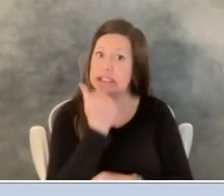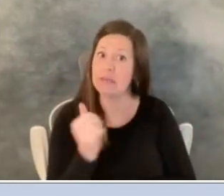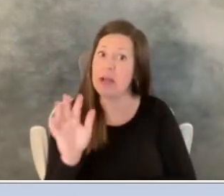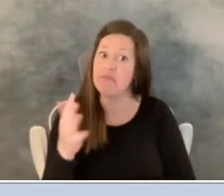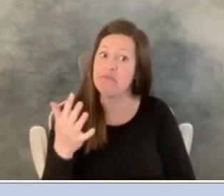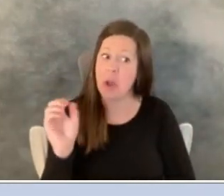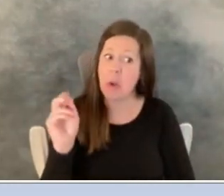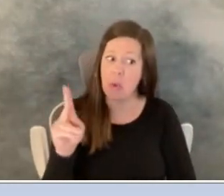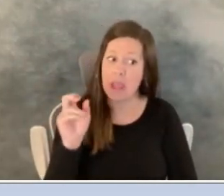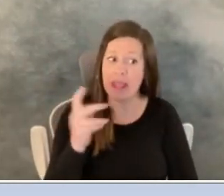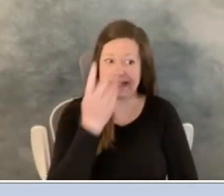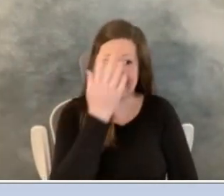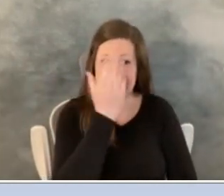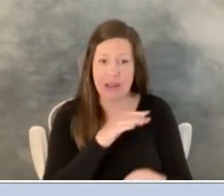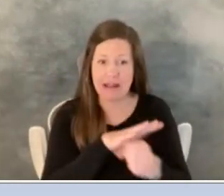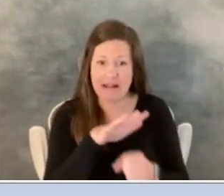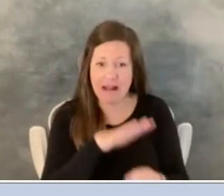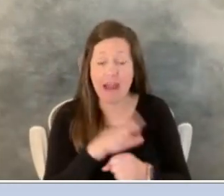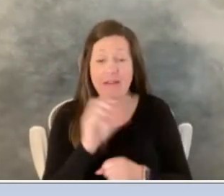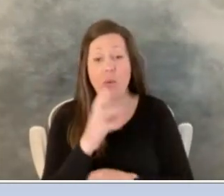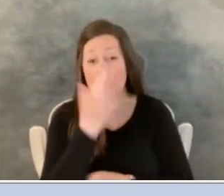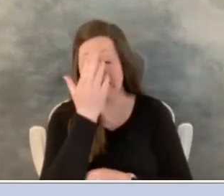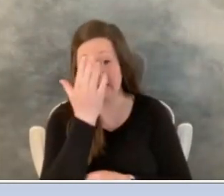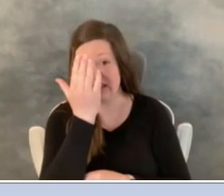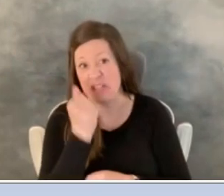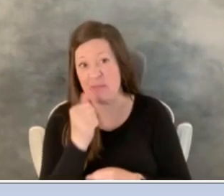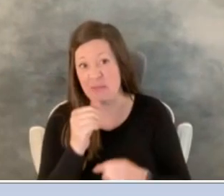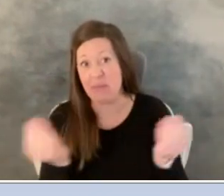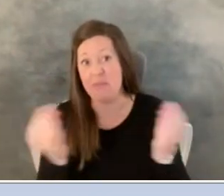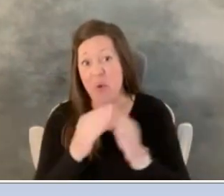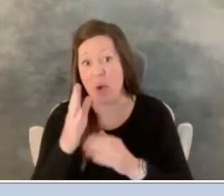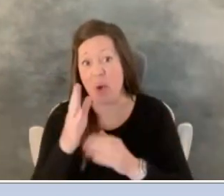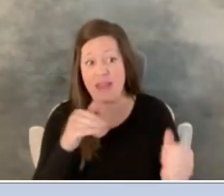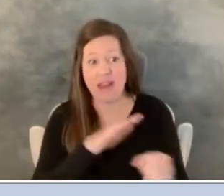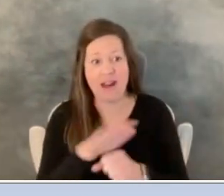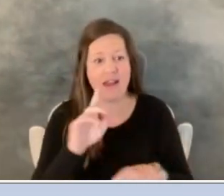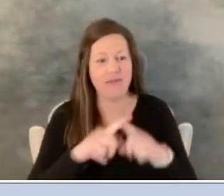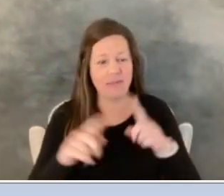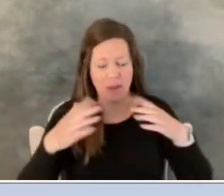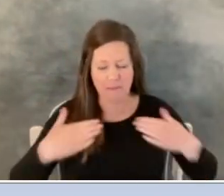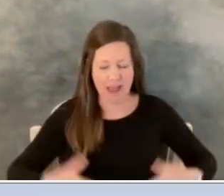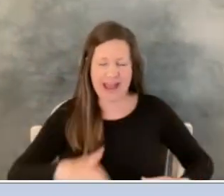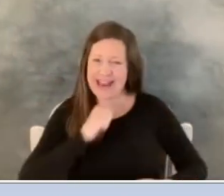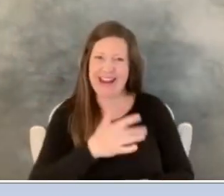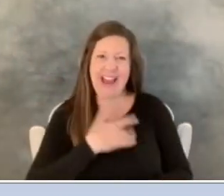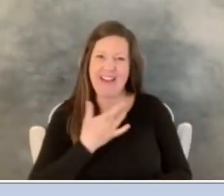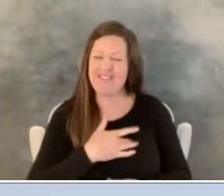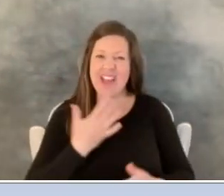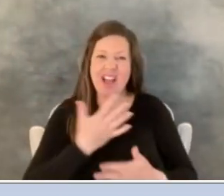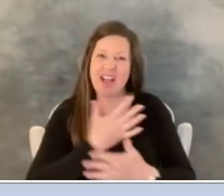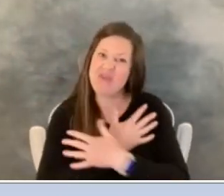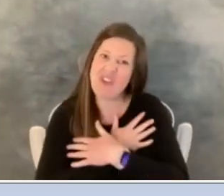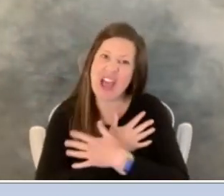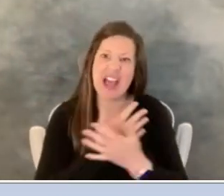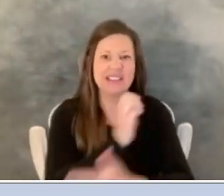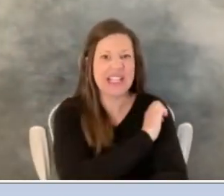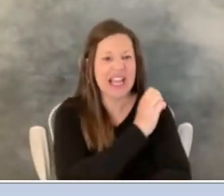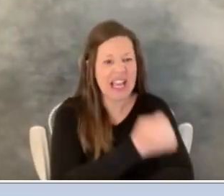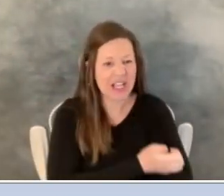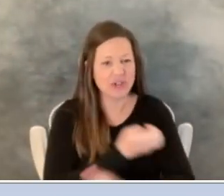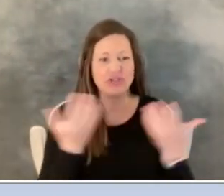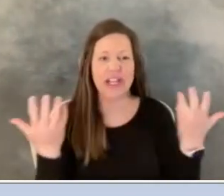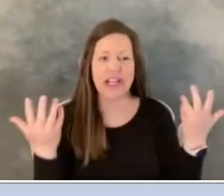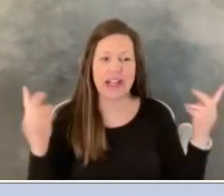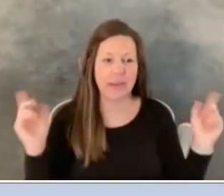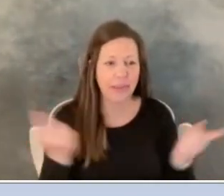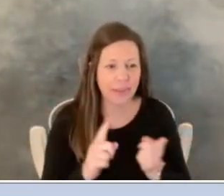sleeping enough, or they are sleeping more than enough, but they are still not feeling rested. They don't have energy during the day. They can take naps